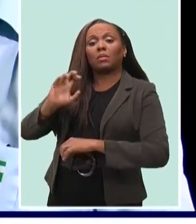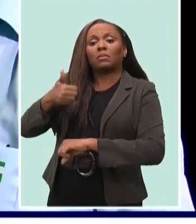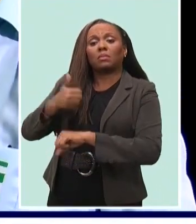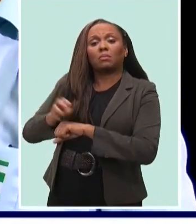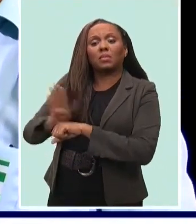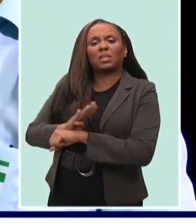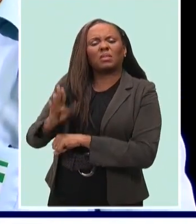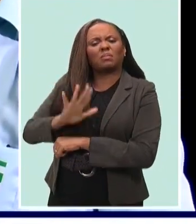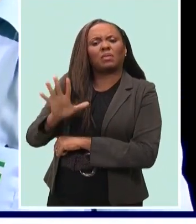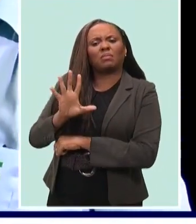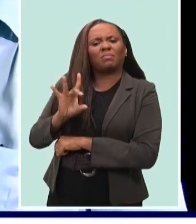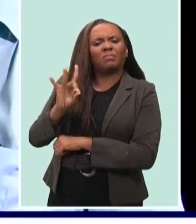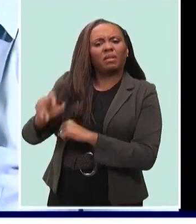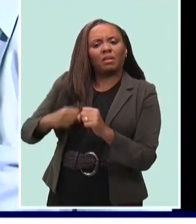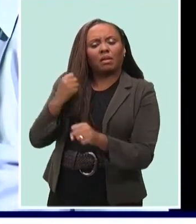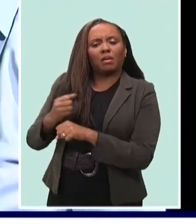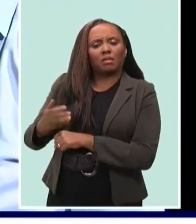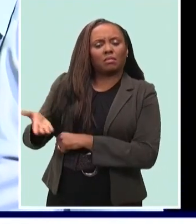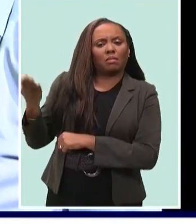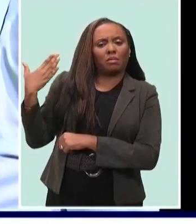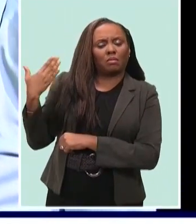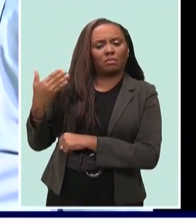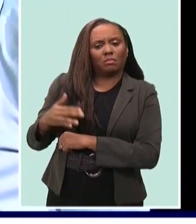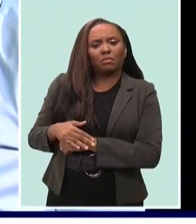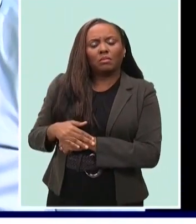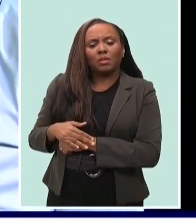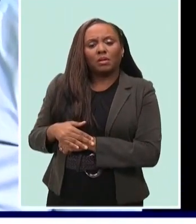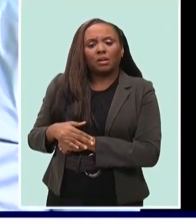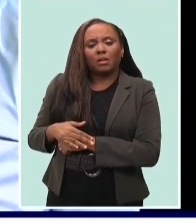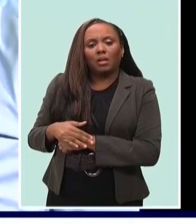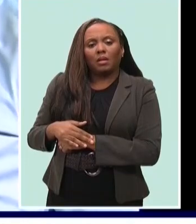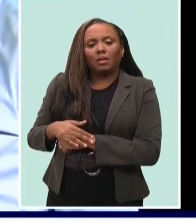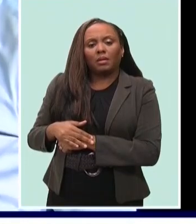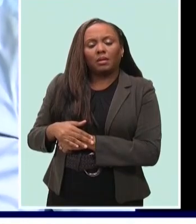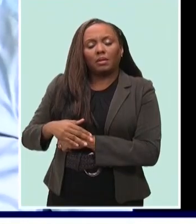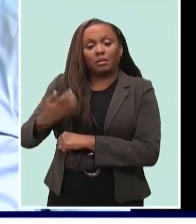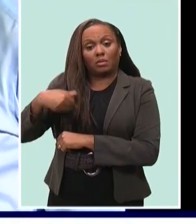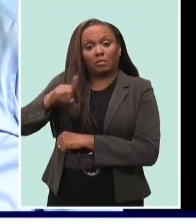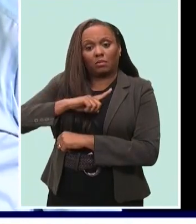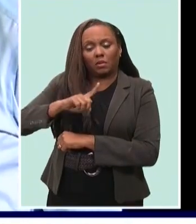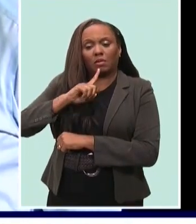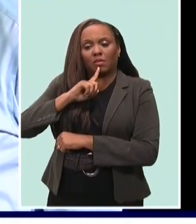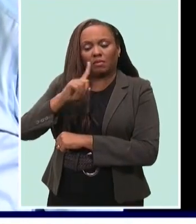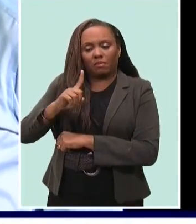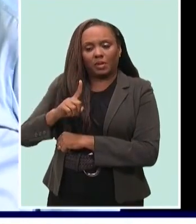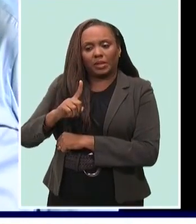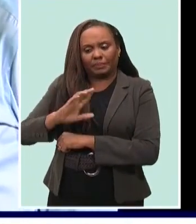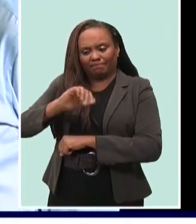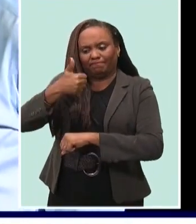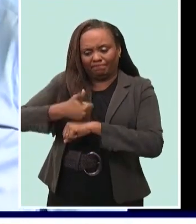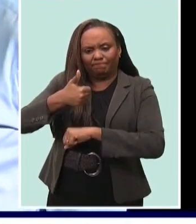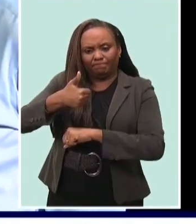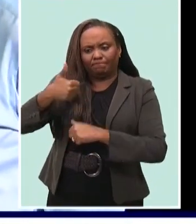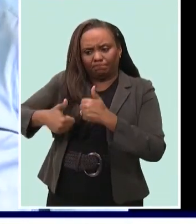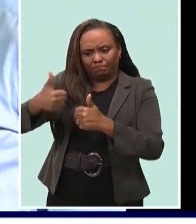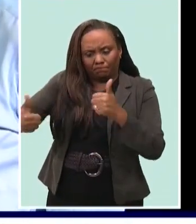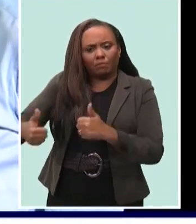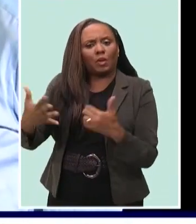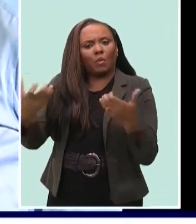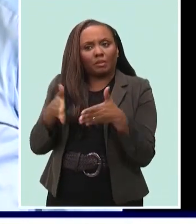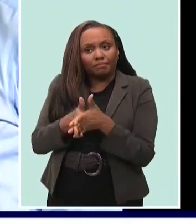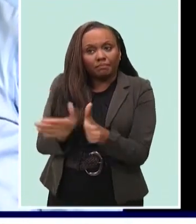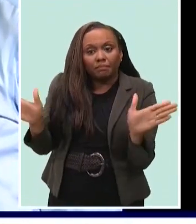we have quite a large market share in our home markets. So we've been out looking for possibilities to expand into